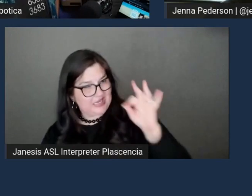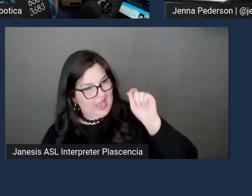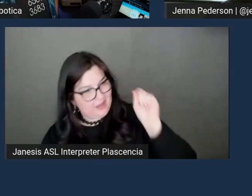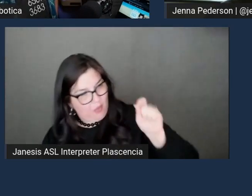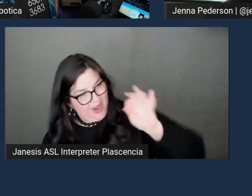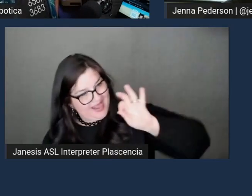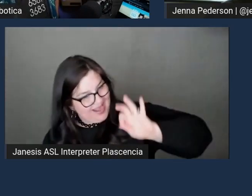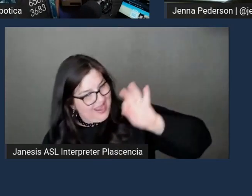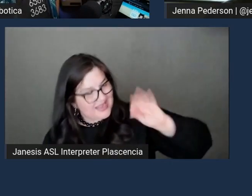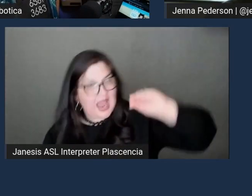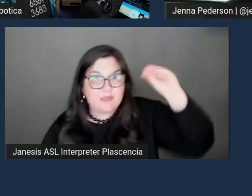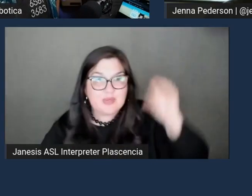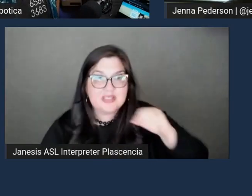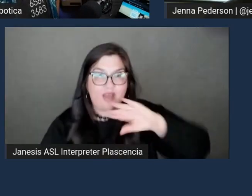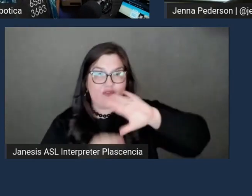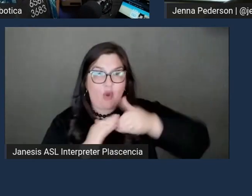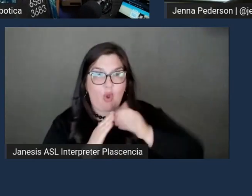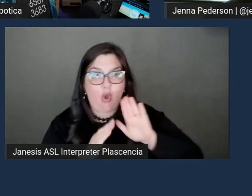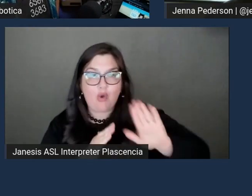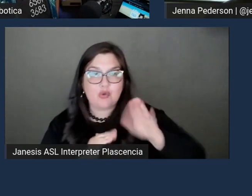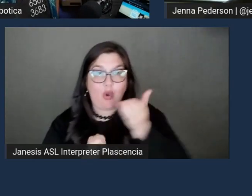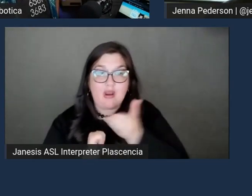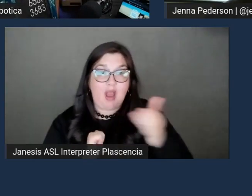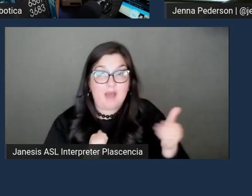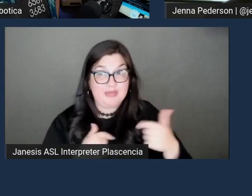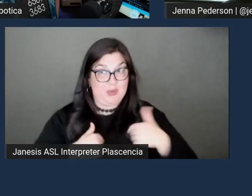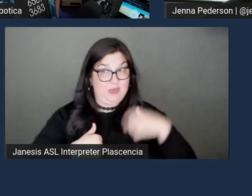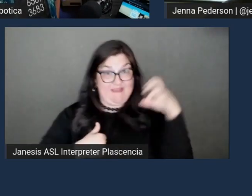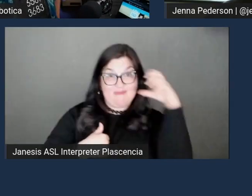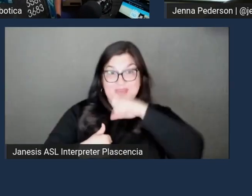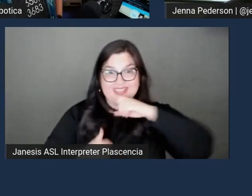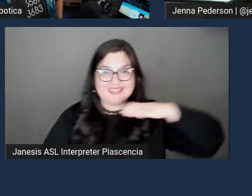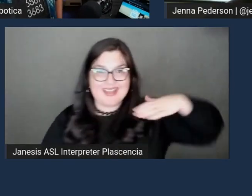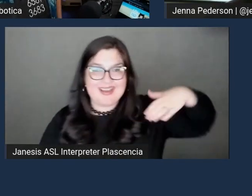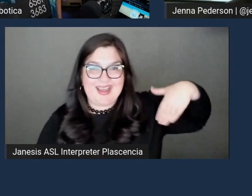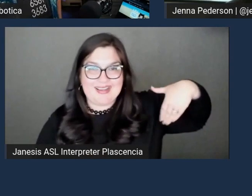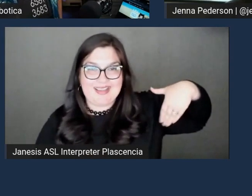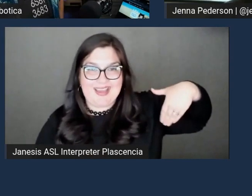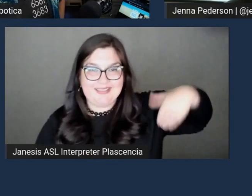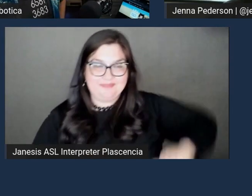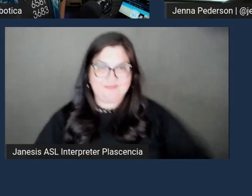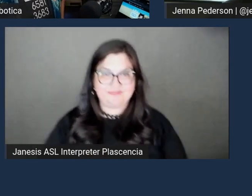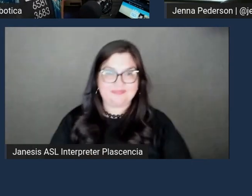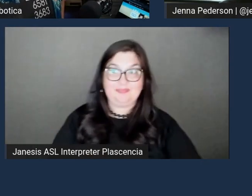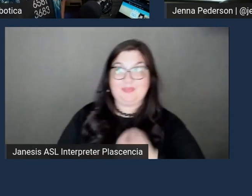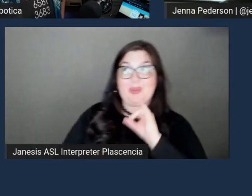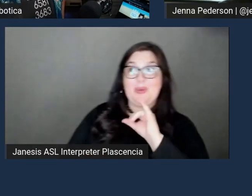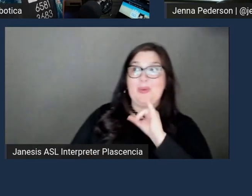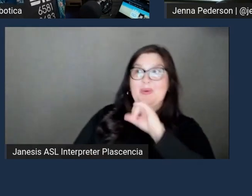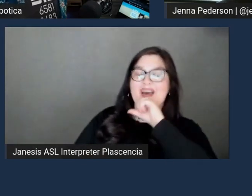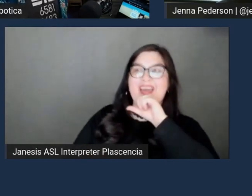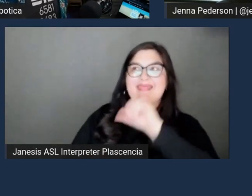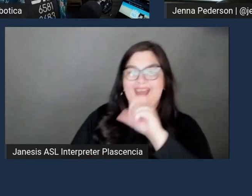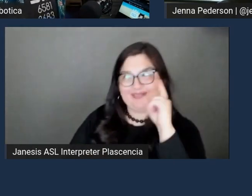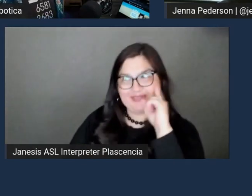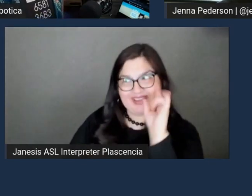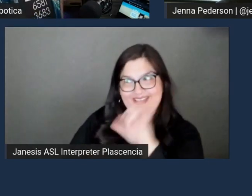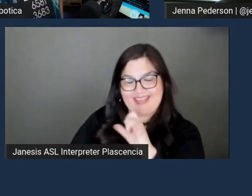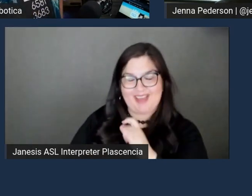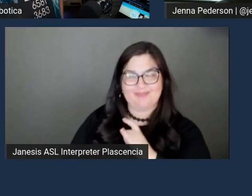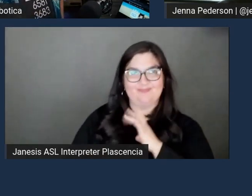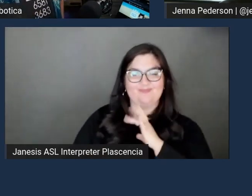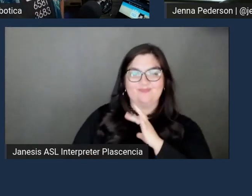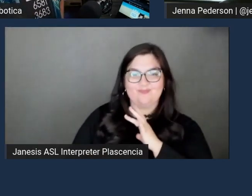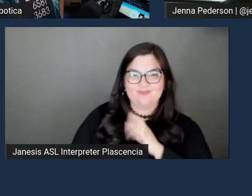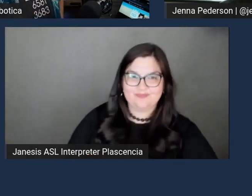of all of your objects. And we haven't missed that SLA yet. Okay, amazing. Love to hear that.